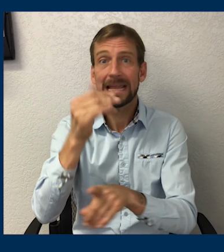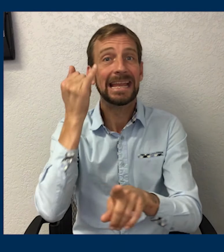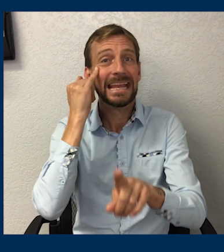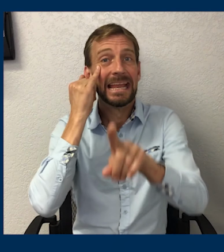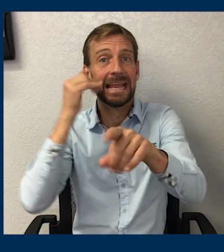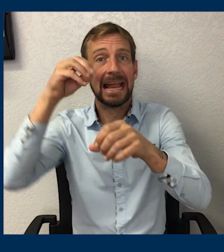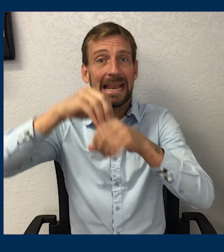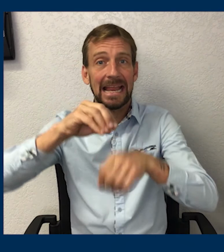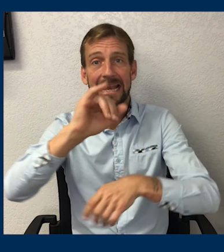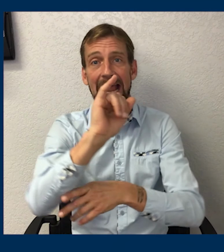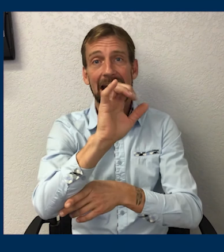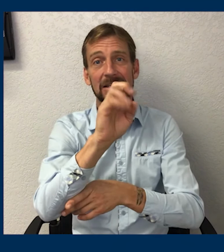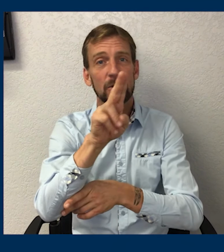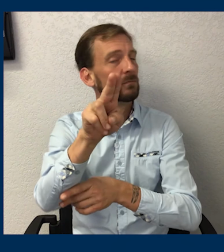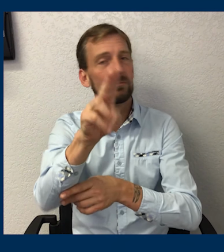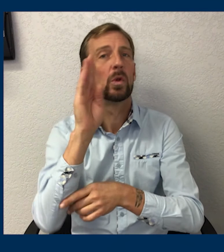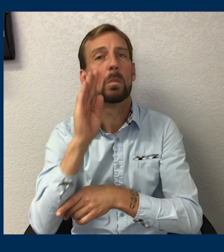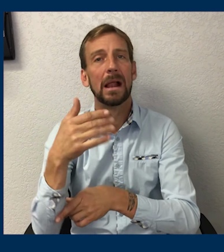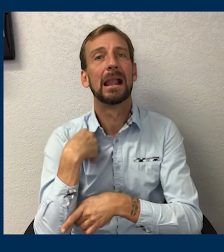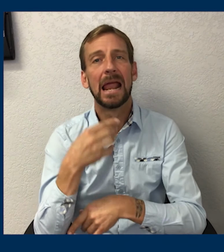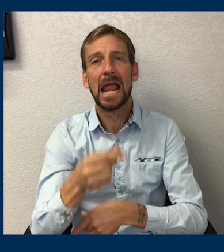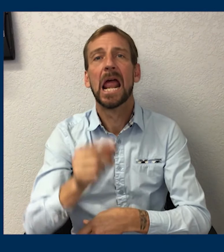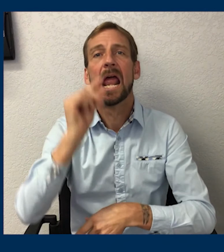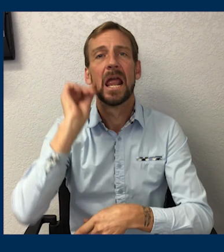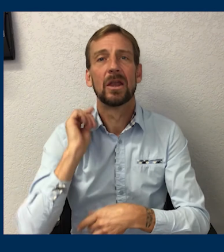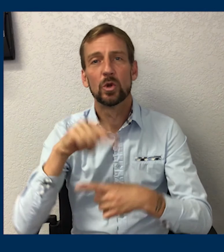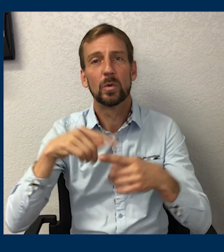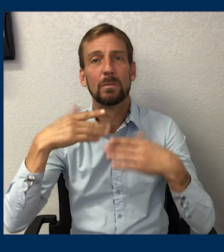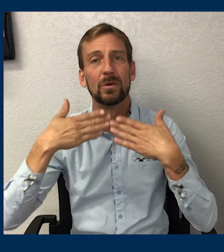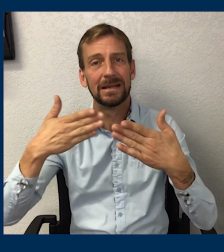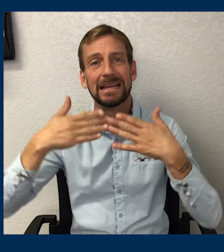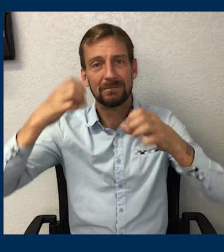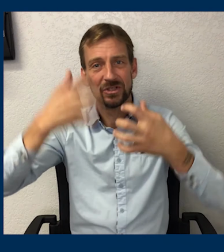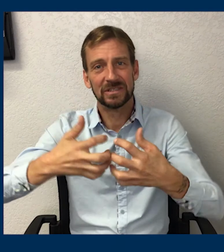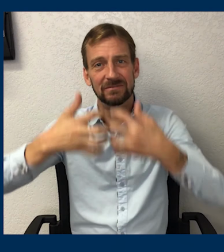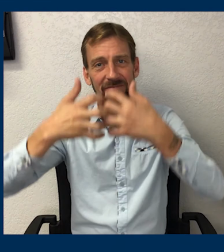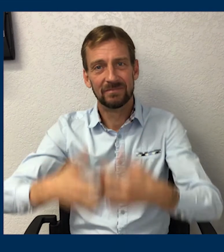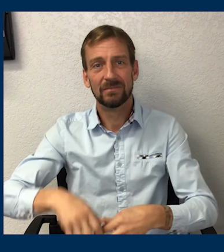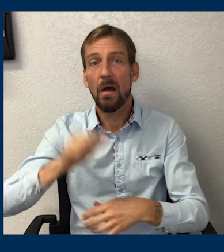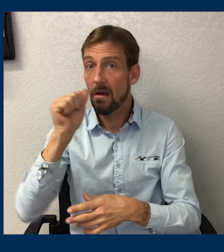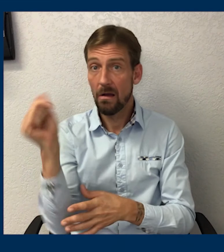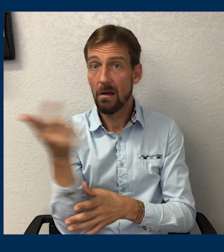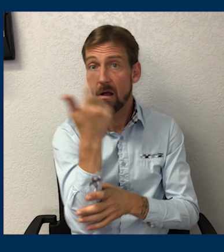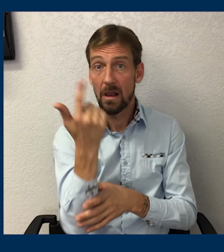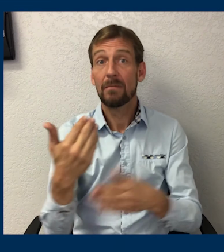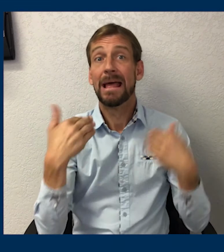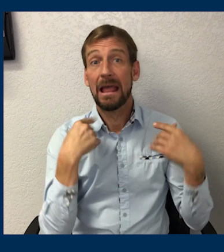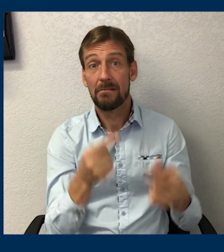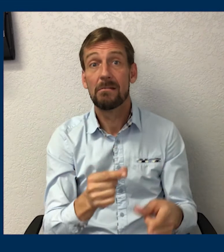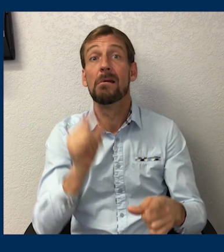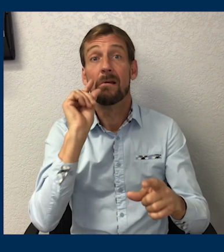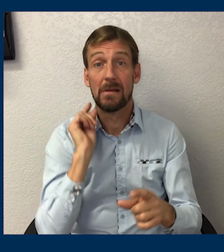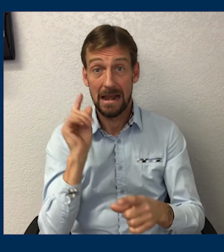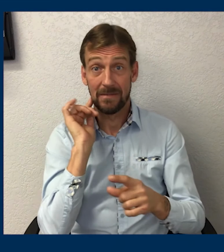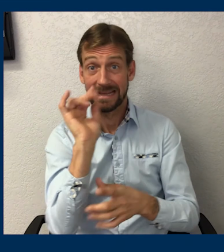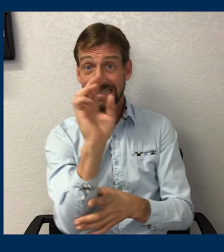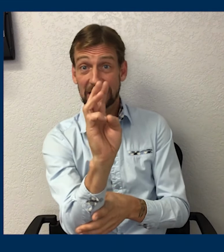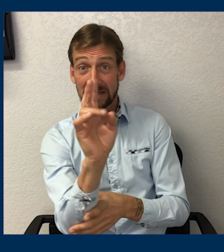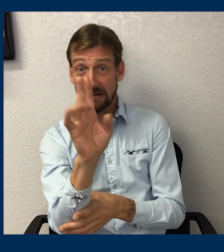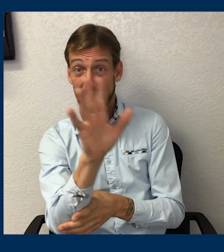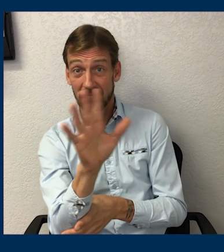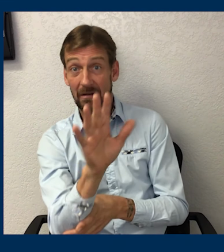you're intubated. So the 6 patients that we have in the ICU, every one of them is intubated. So, so